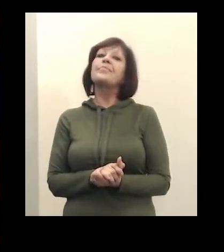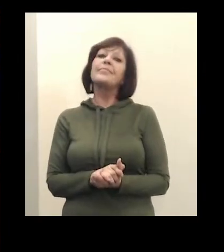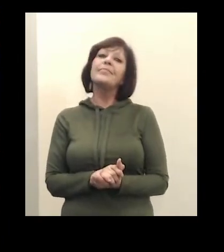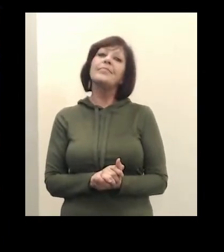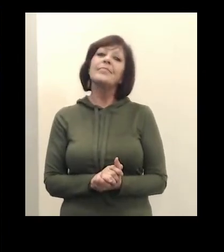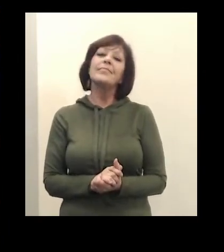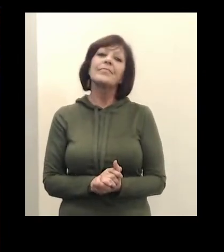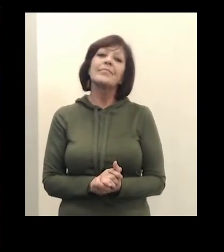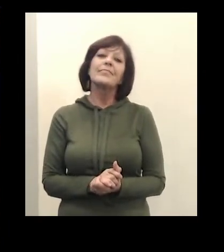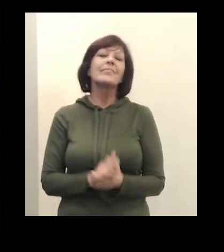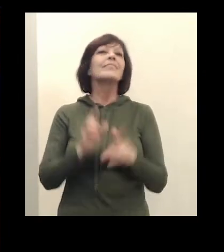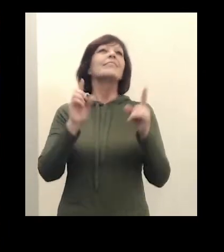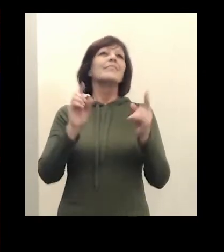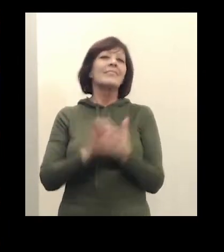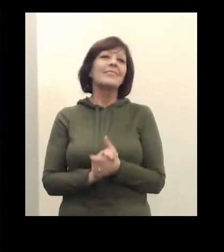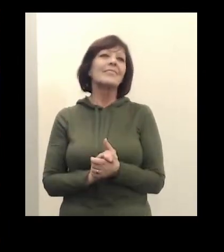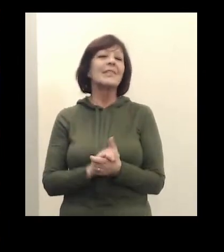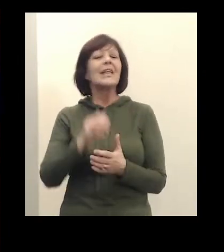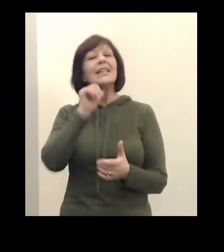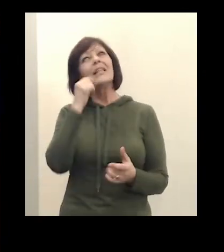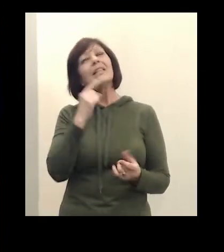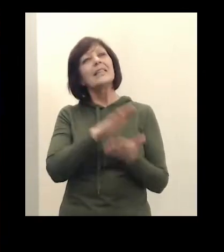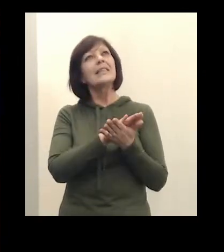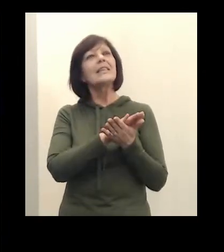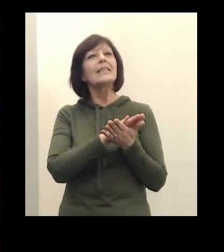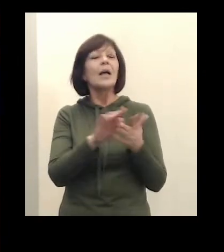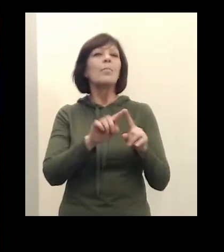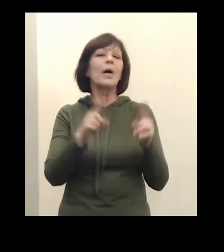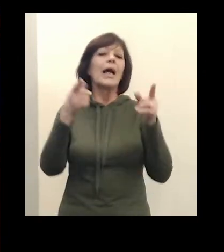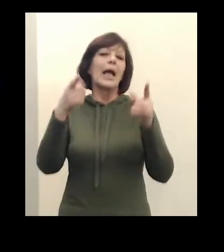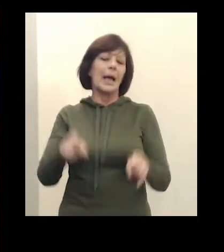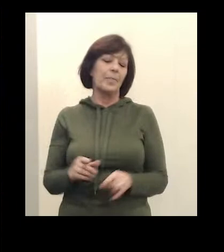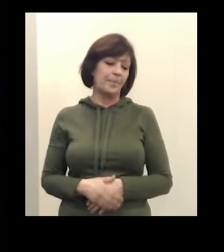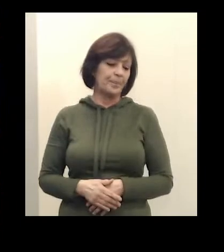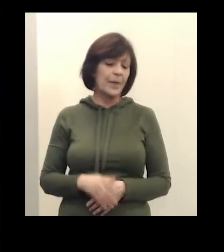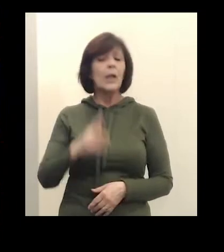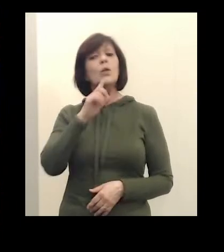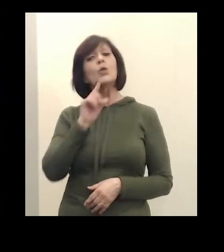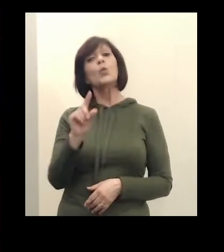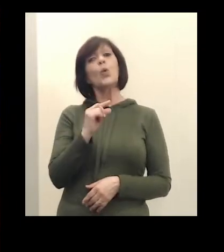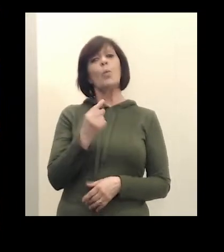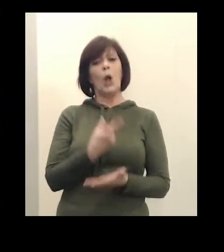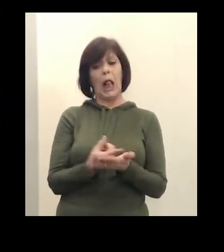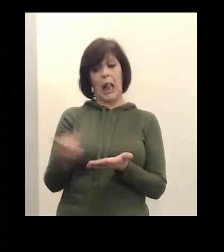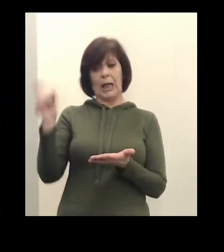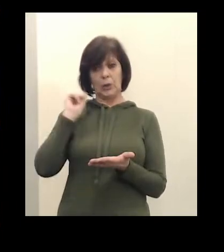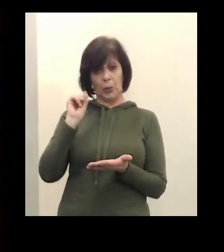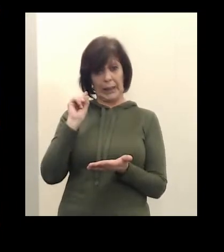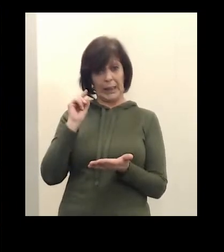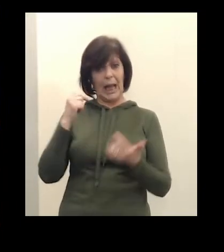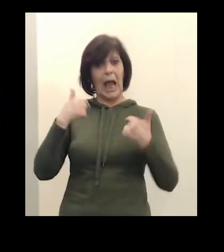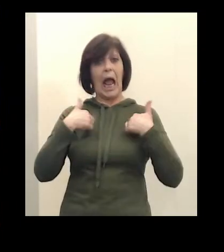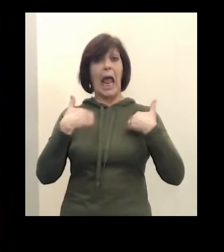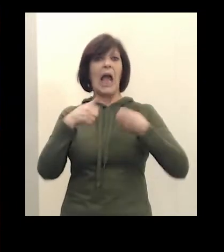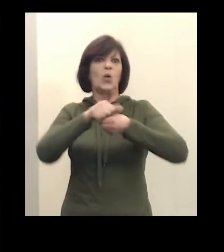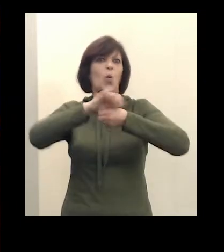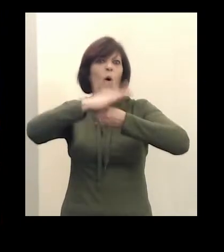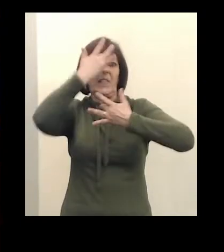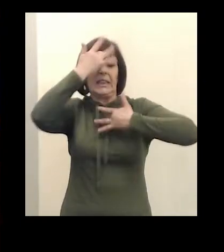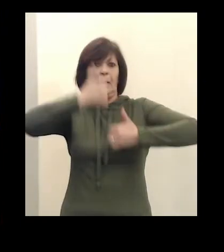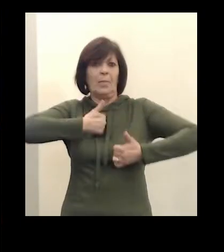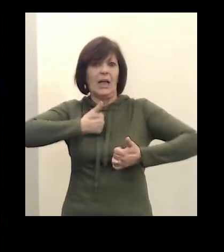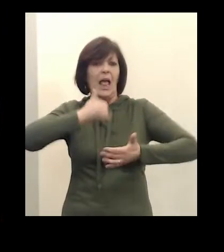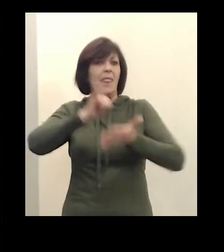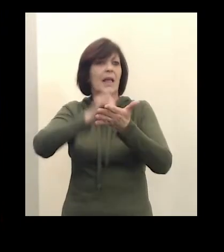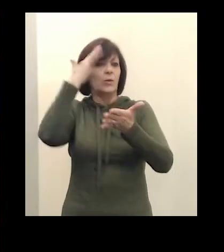These things aren't necessarily nice, but they happen. There was a rumor last week that I had COVID, and that's why there was no press conference, and that is